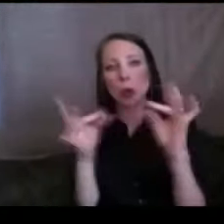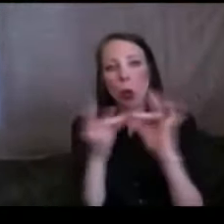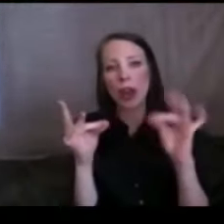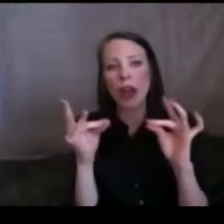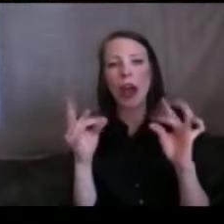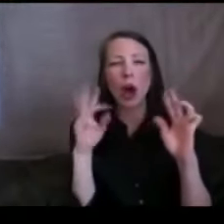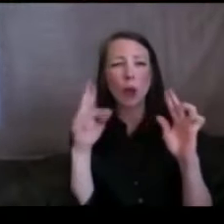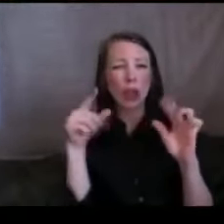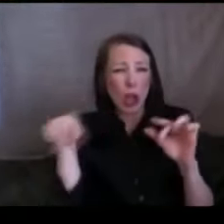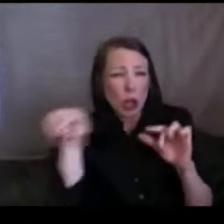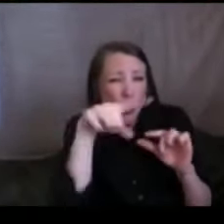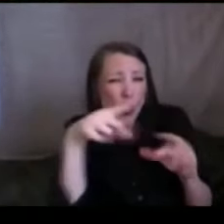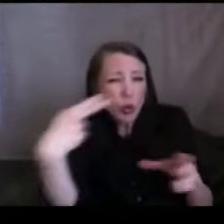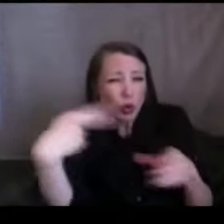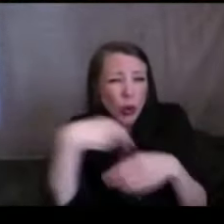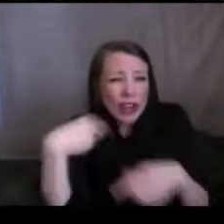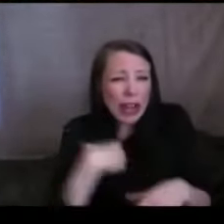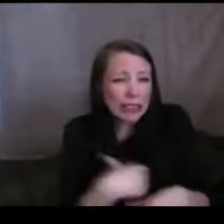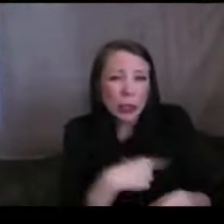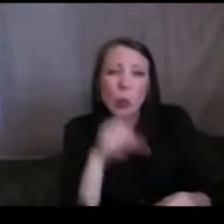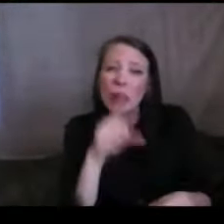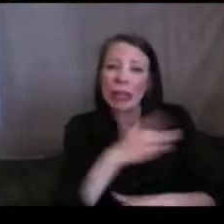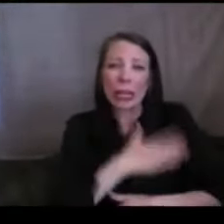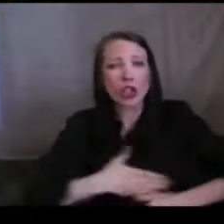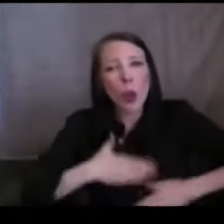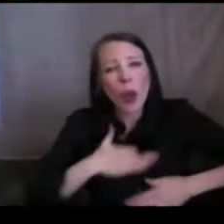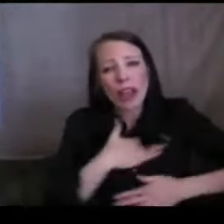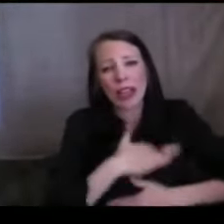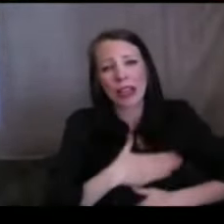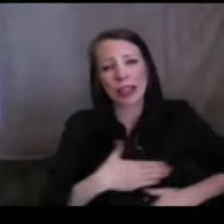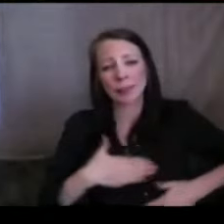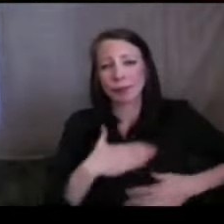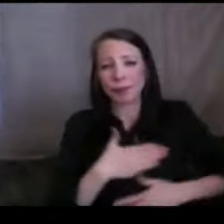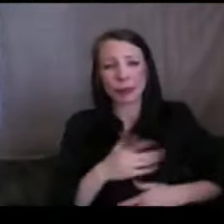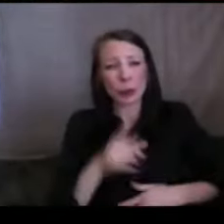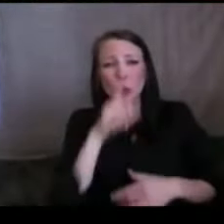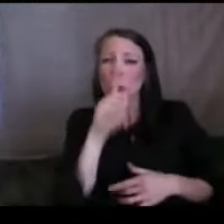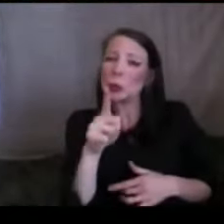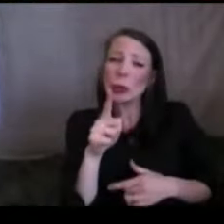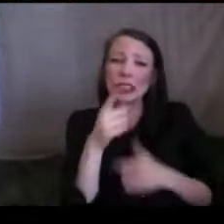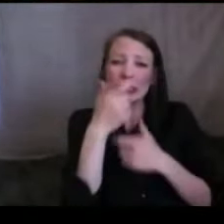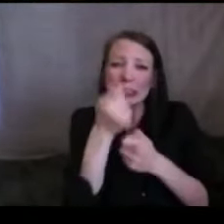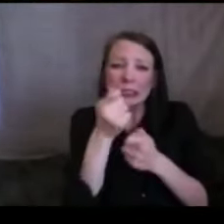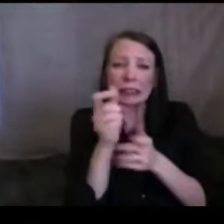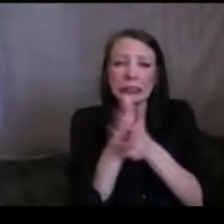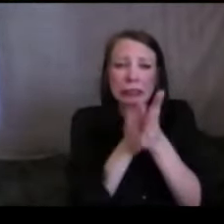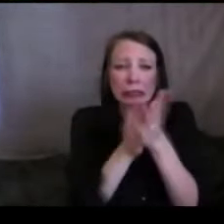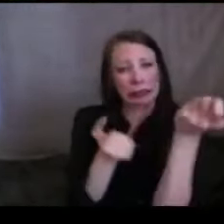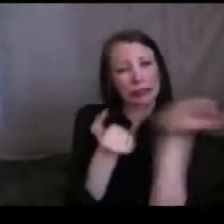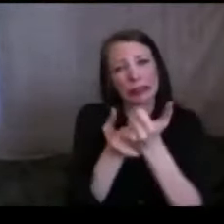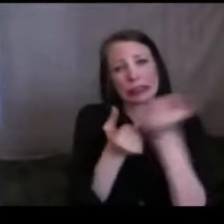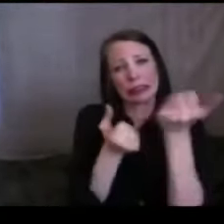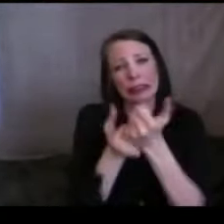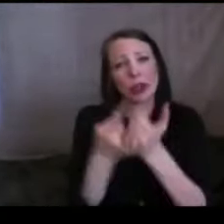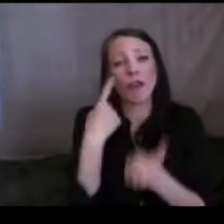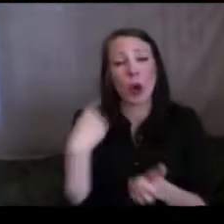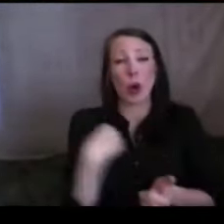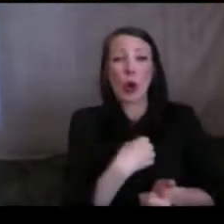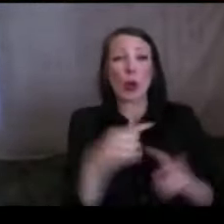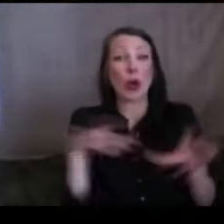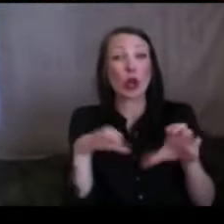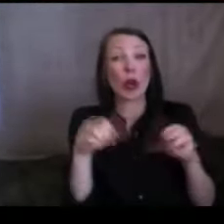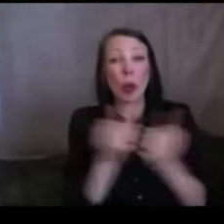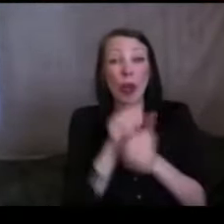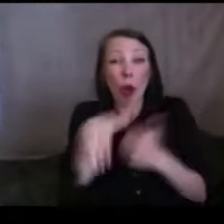today really enjoyed it and are interested in becoming a passionate advocate for what we're doing with all of our